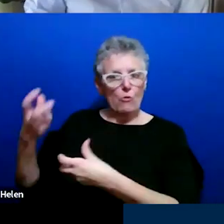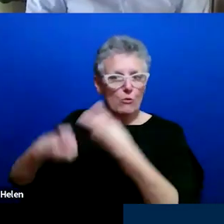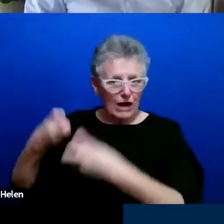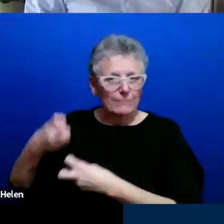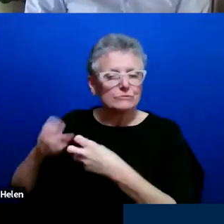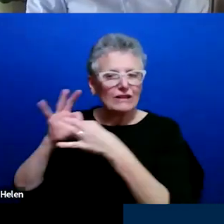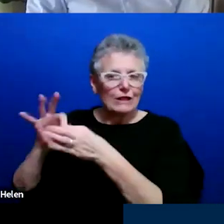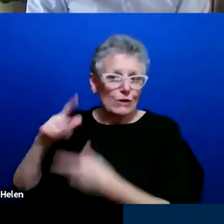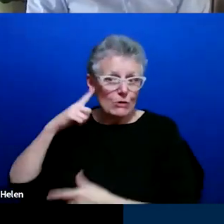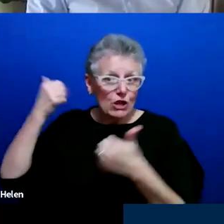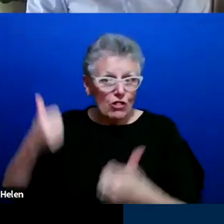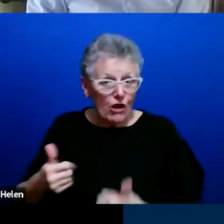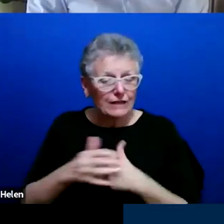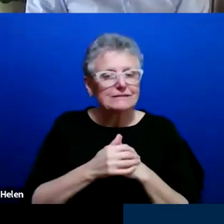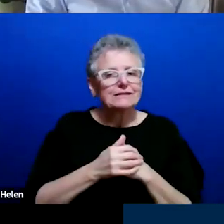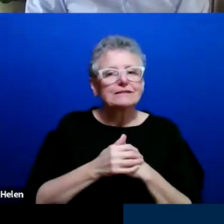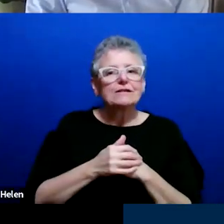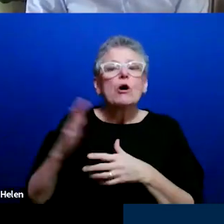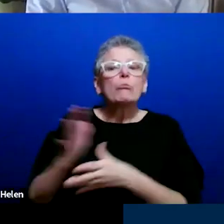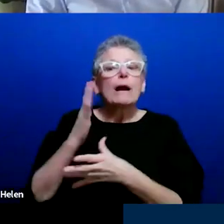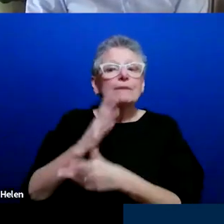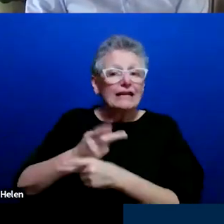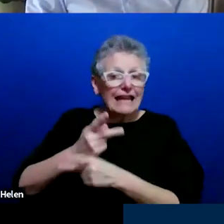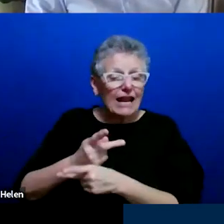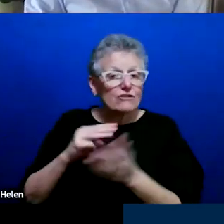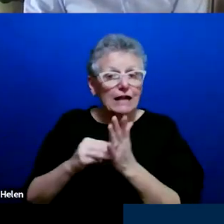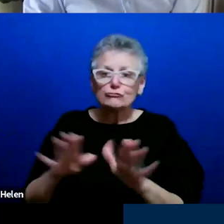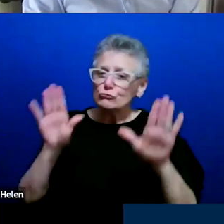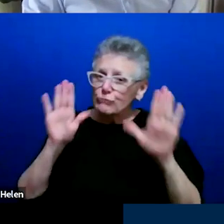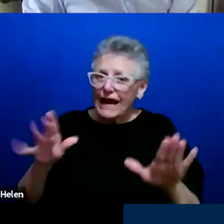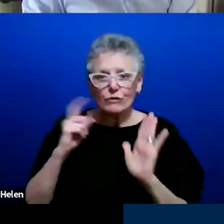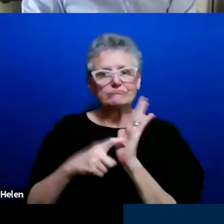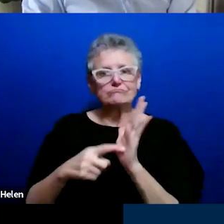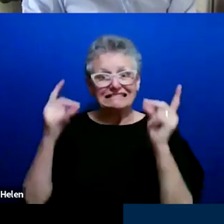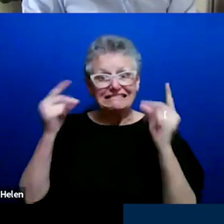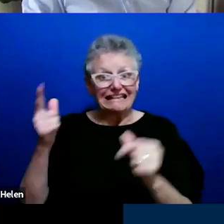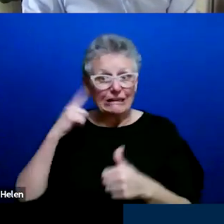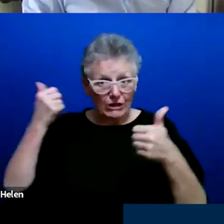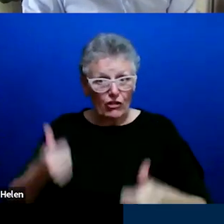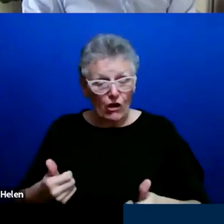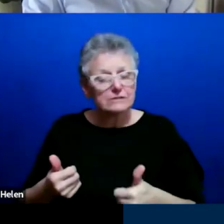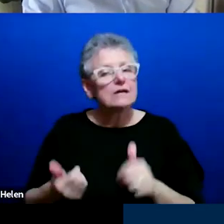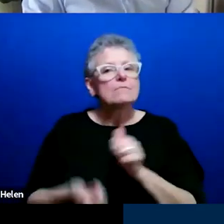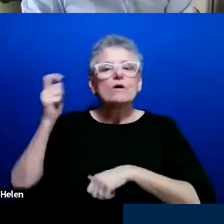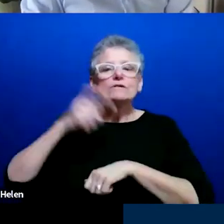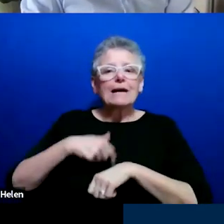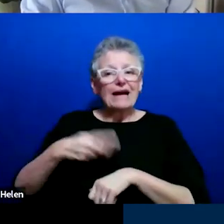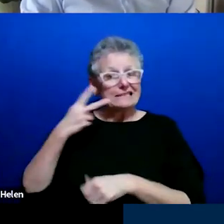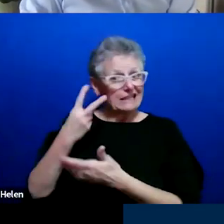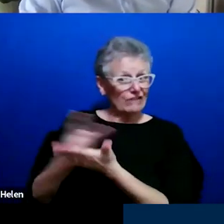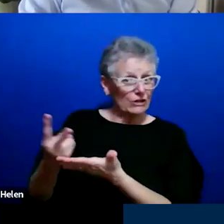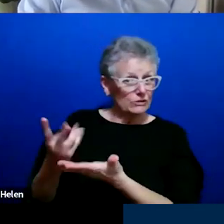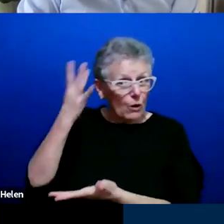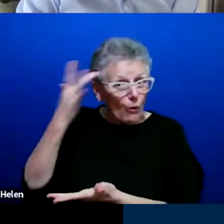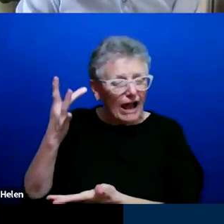loss. So primary care doctors do great at identifying sudden hearing loss. Most of the time I see failures in this